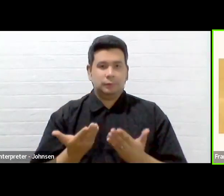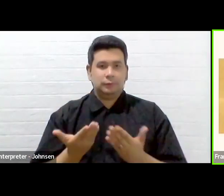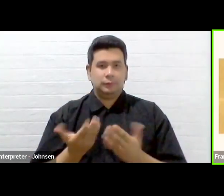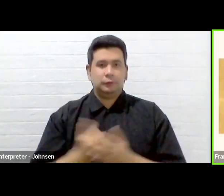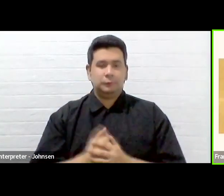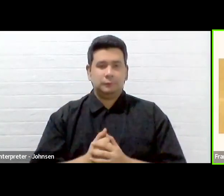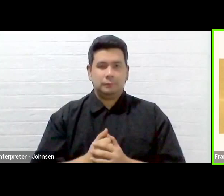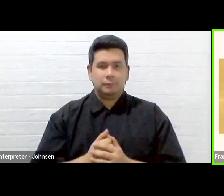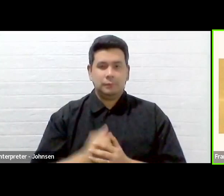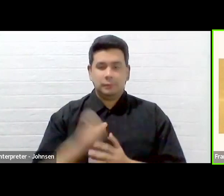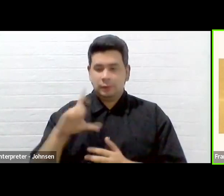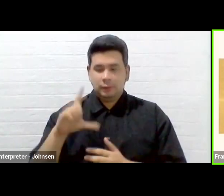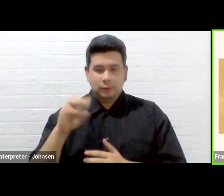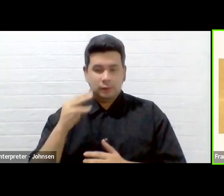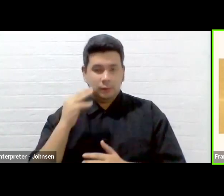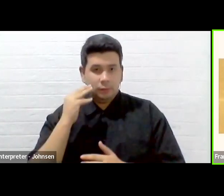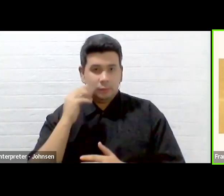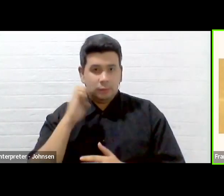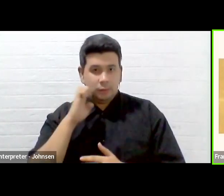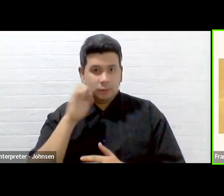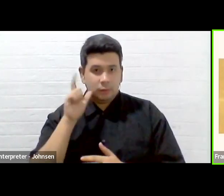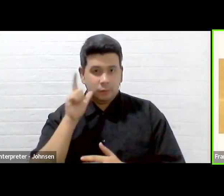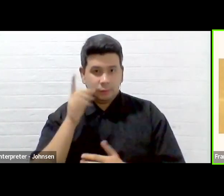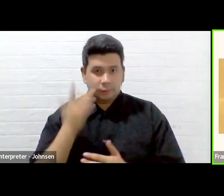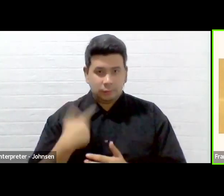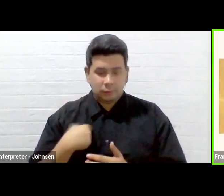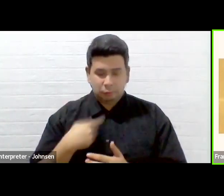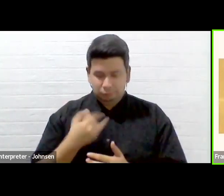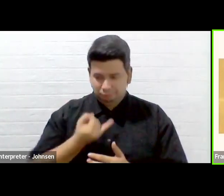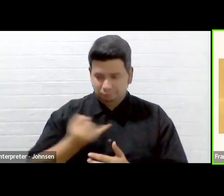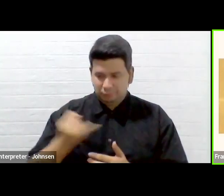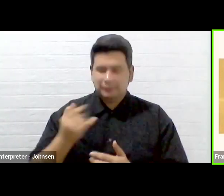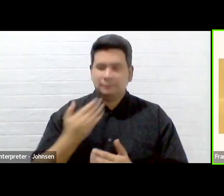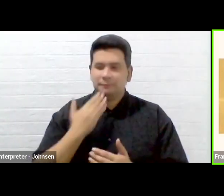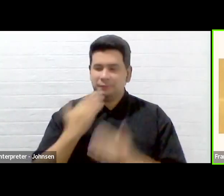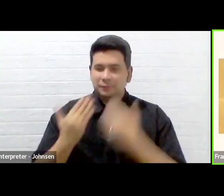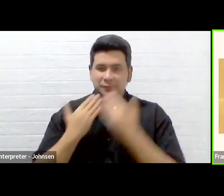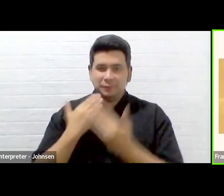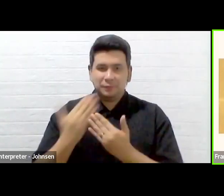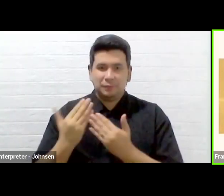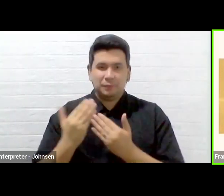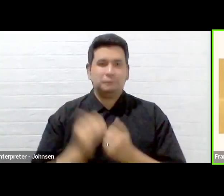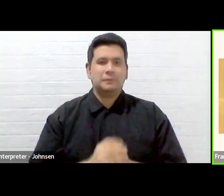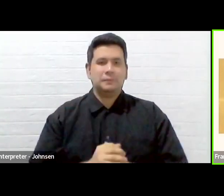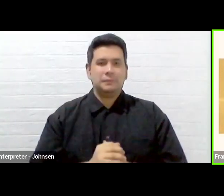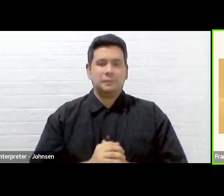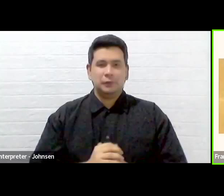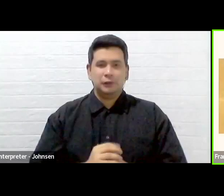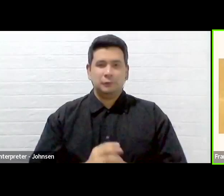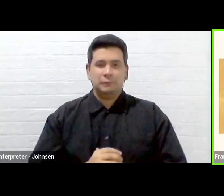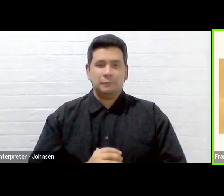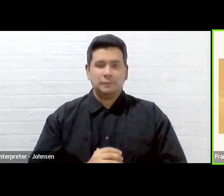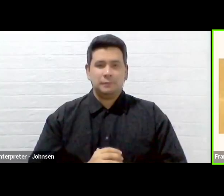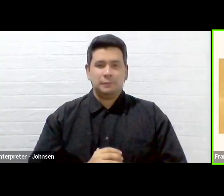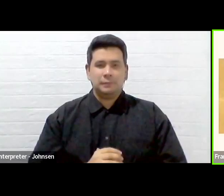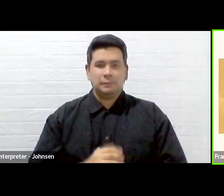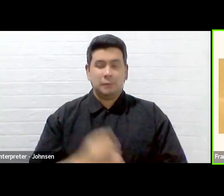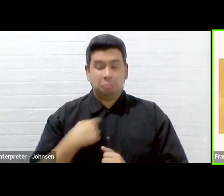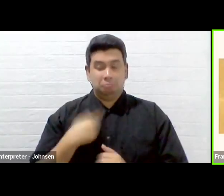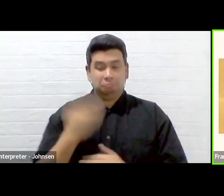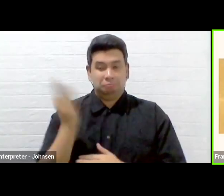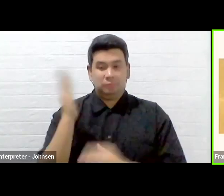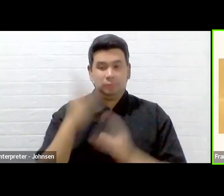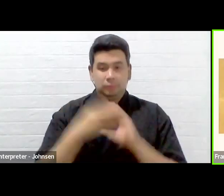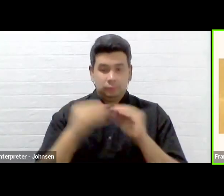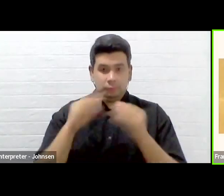and Grace would have known, I'm always like odd person out in these types of gatherings. Now, when I present some